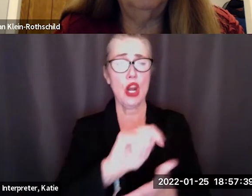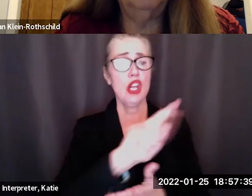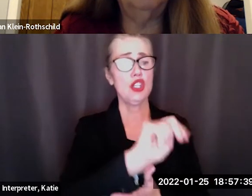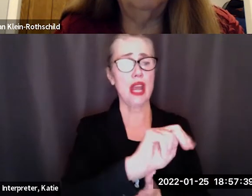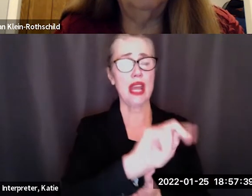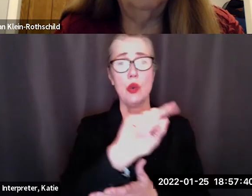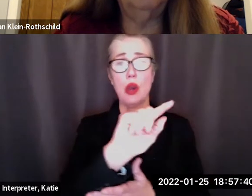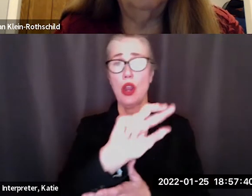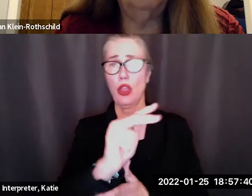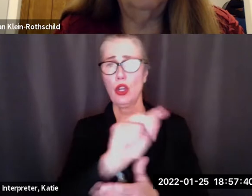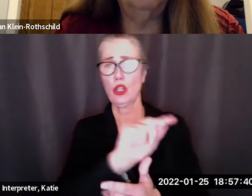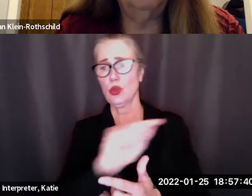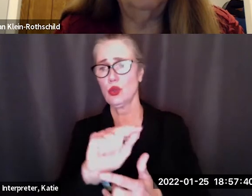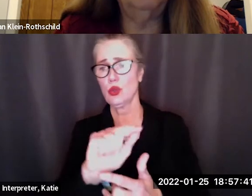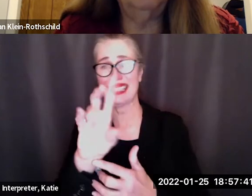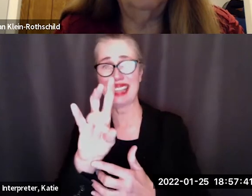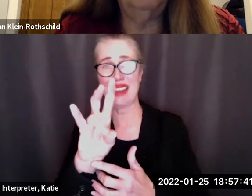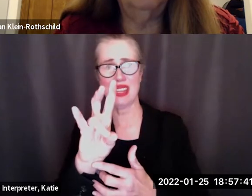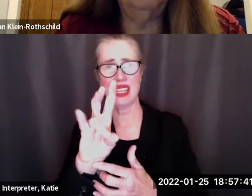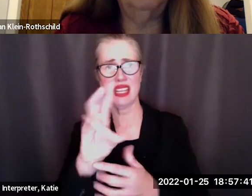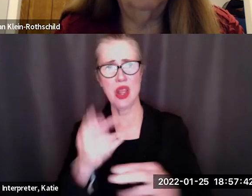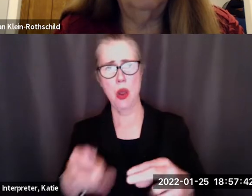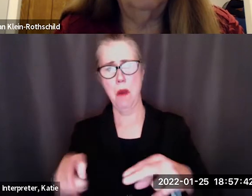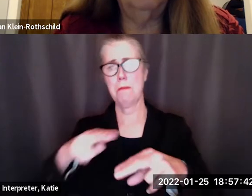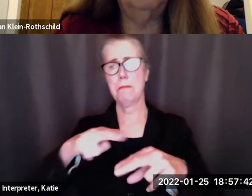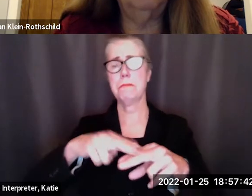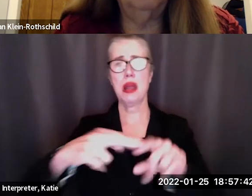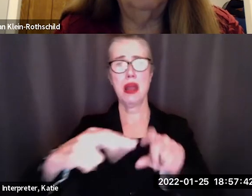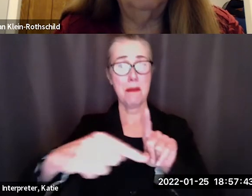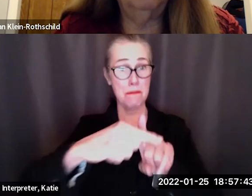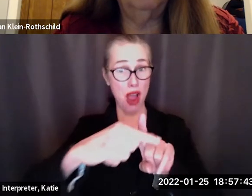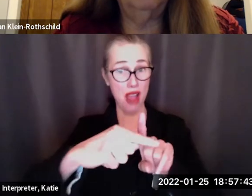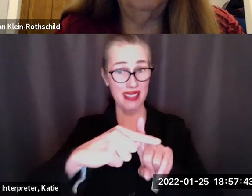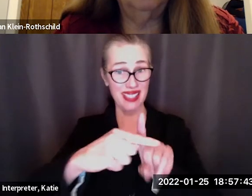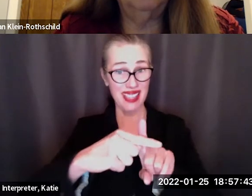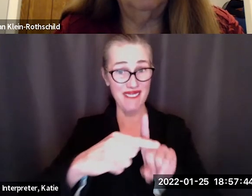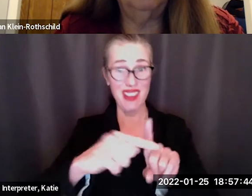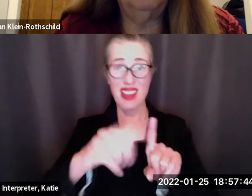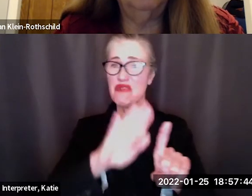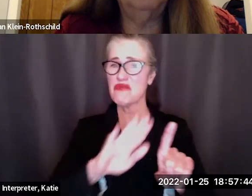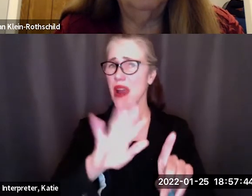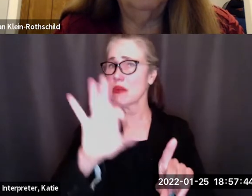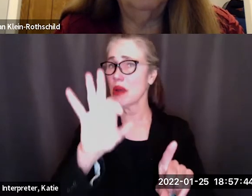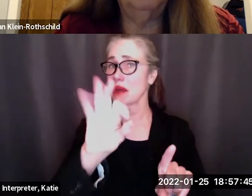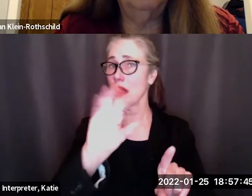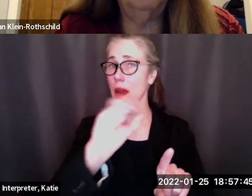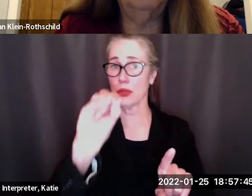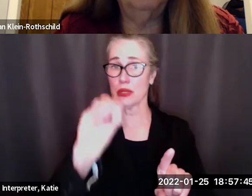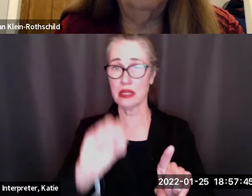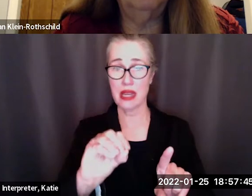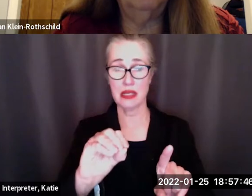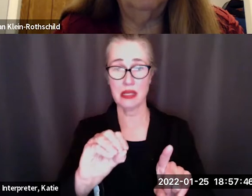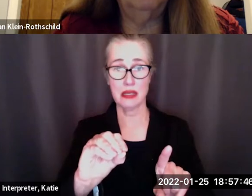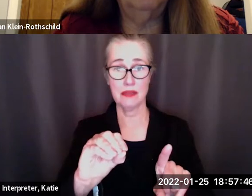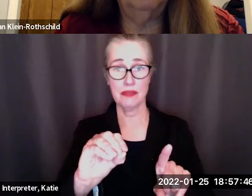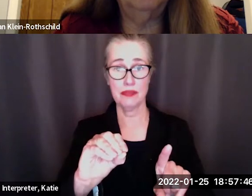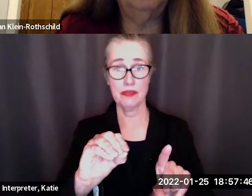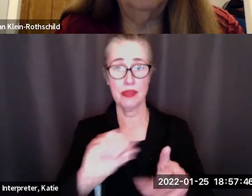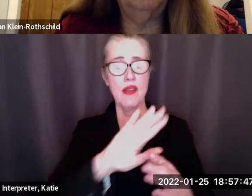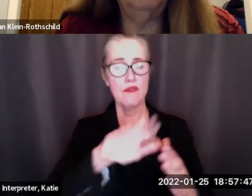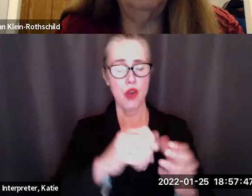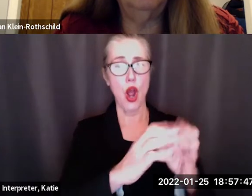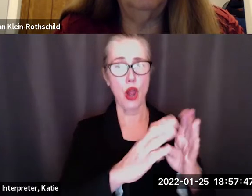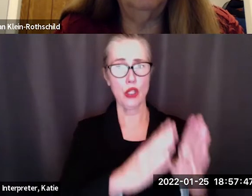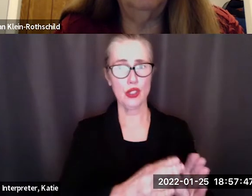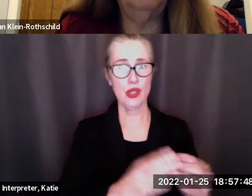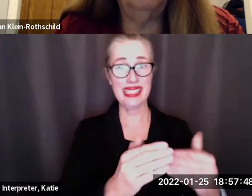seventh we had about a nine percent positivity rate in our district our students the following week uh from